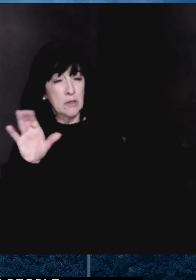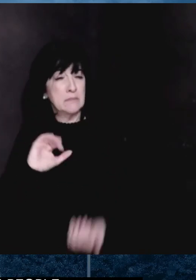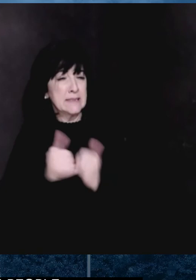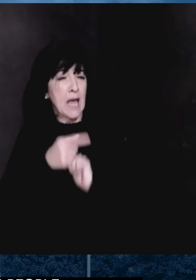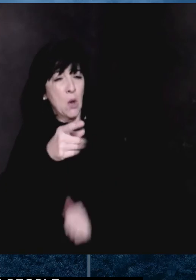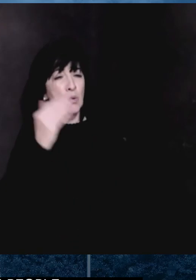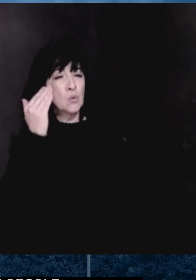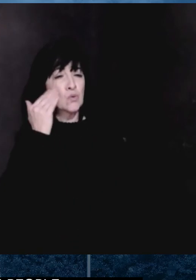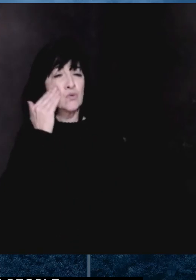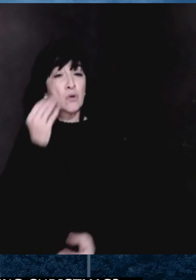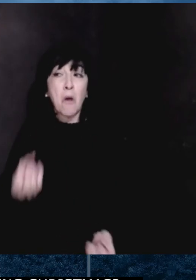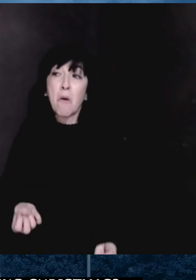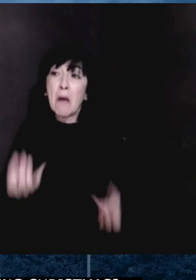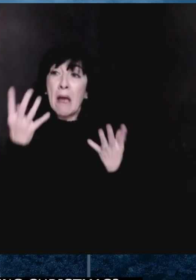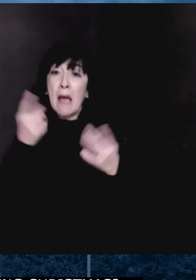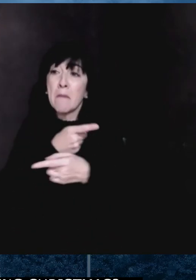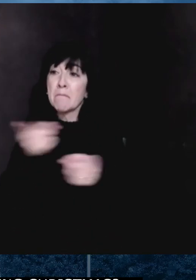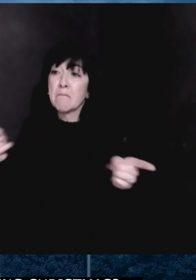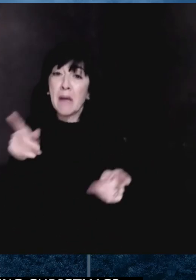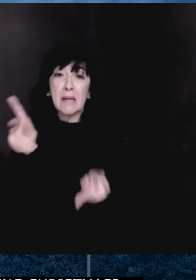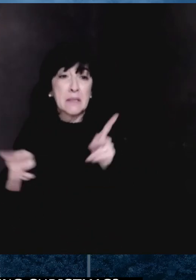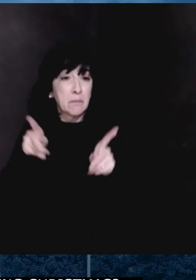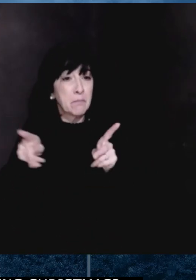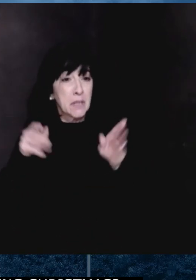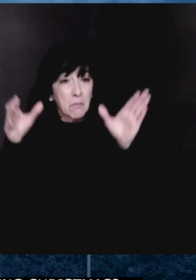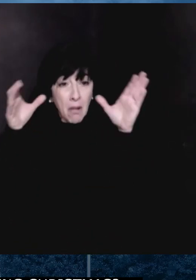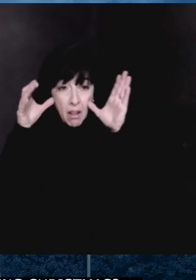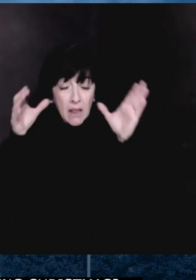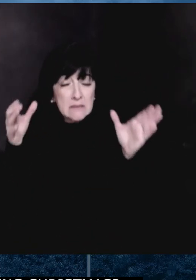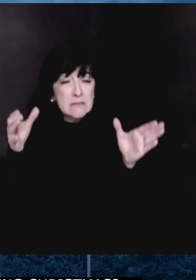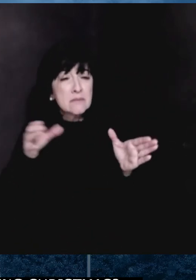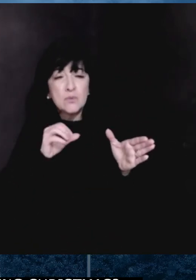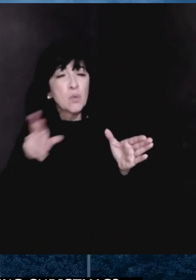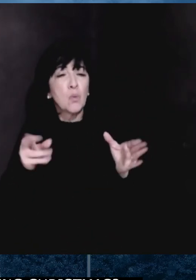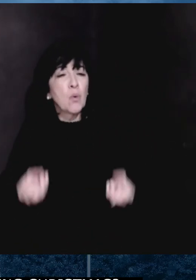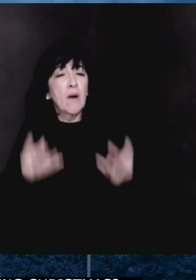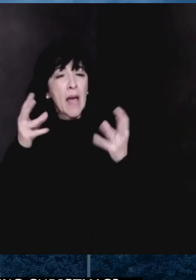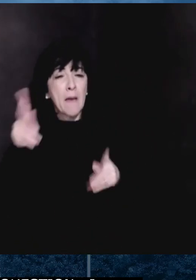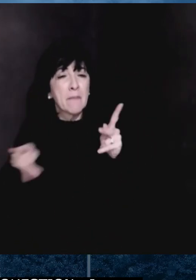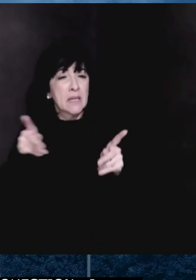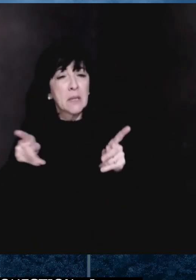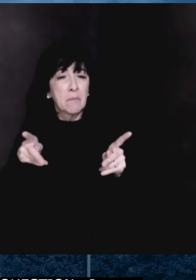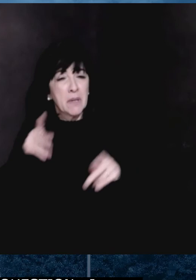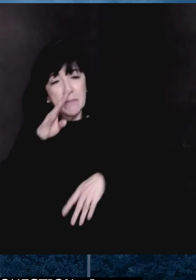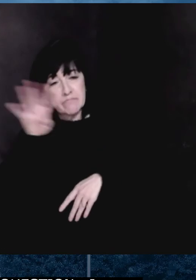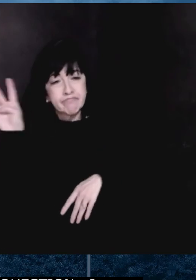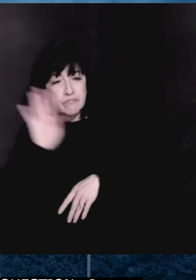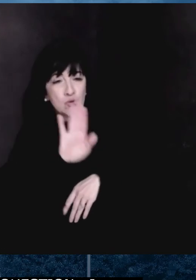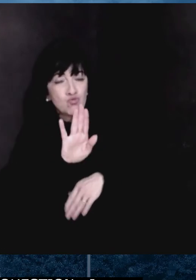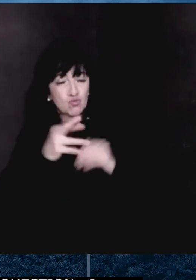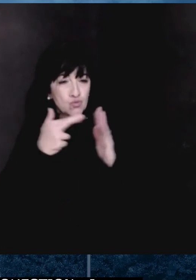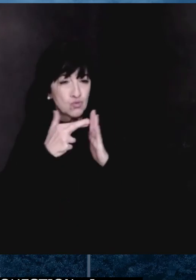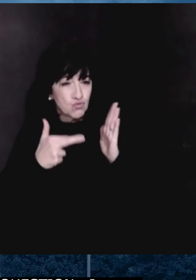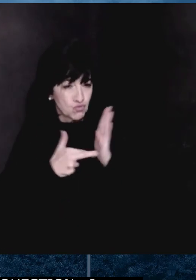Yeah, it was similar to the last question. I don't think we know yet. I mean, ultimately, the measure